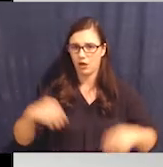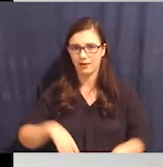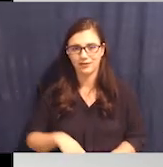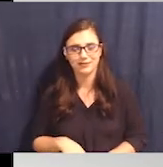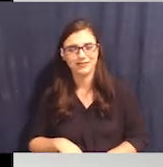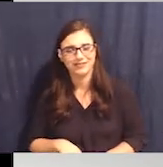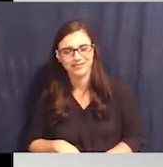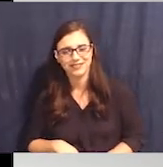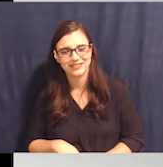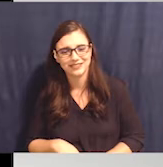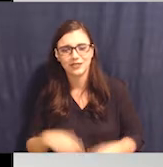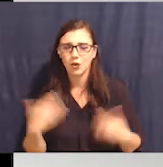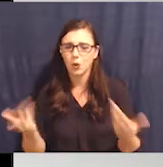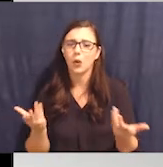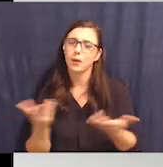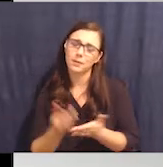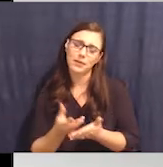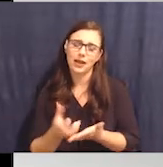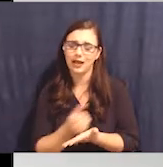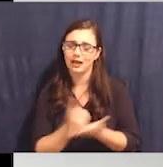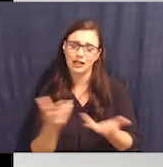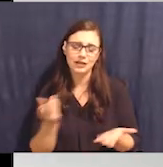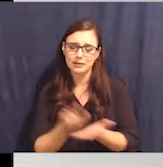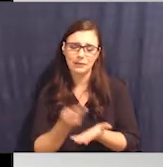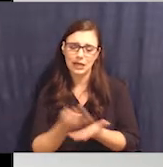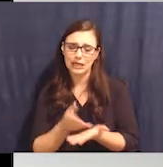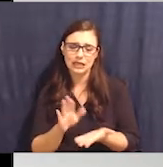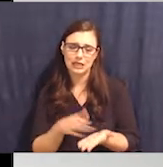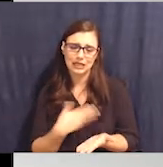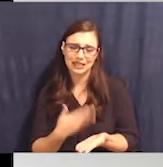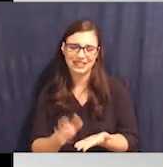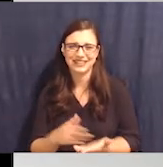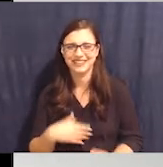brawn. Come on and make lots of money.